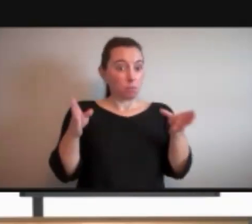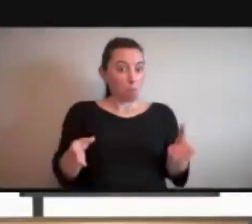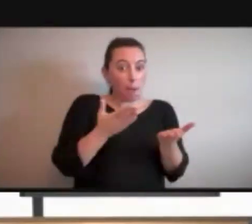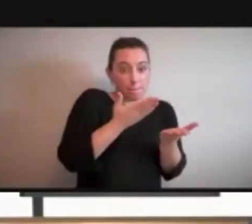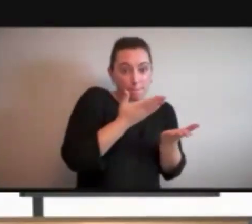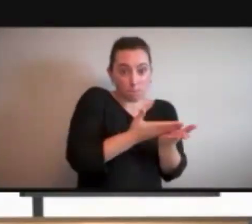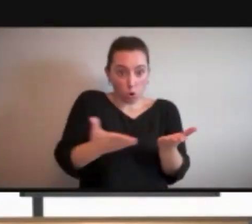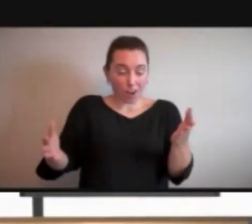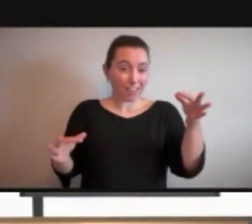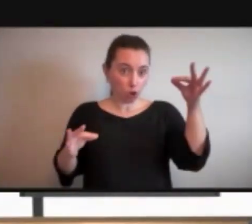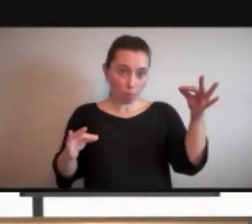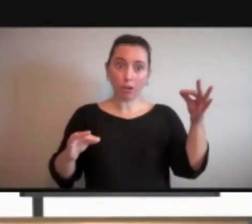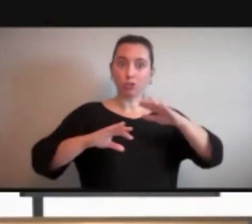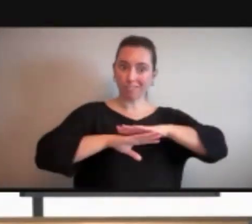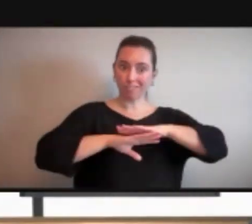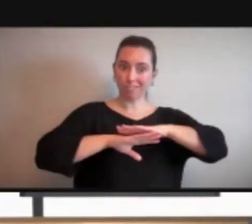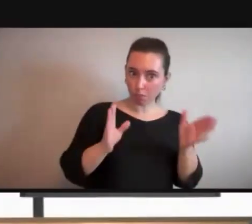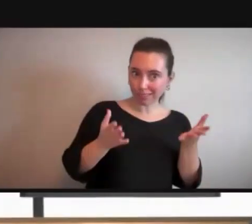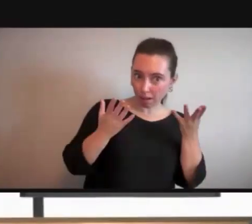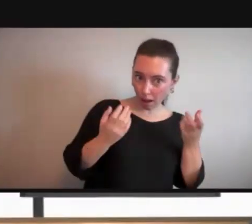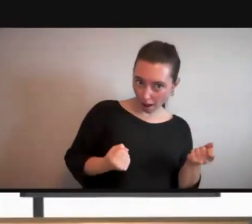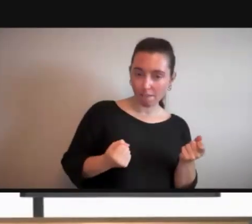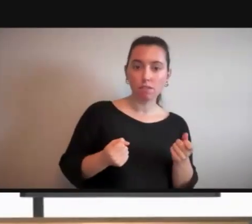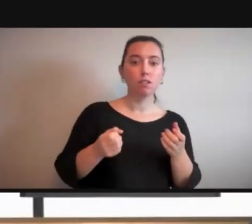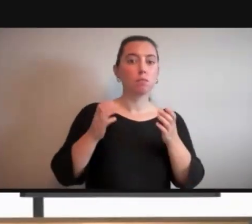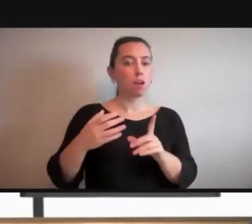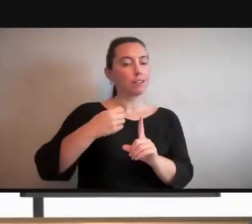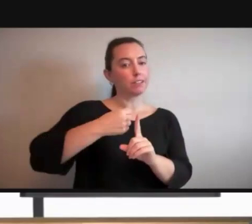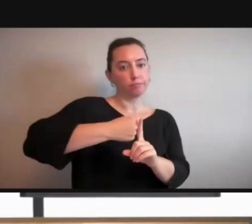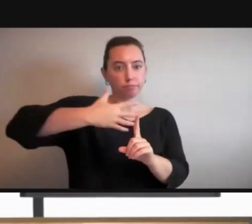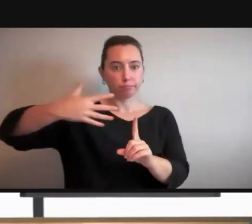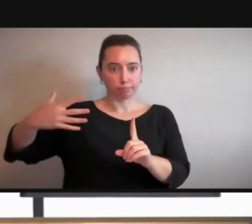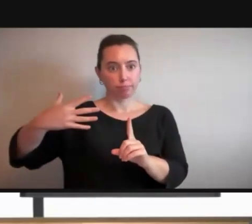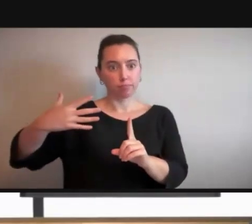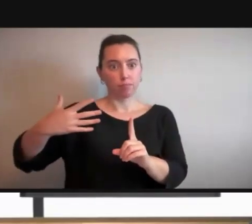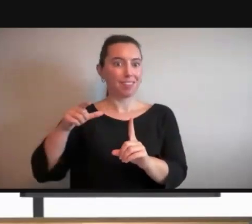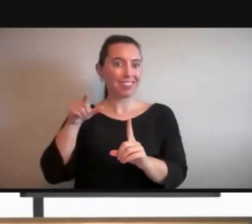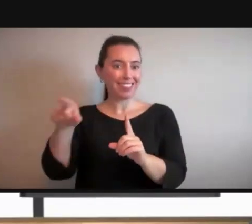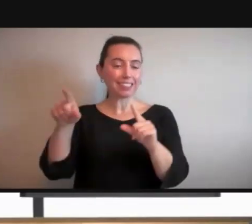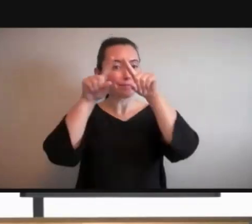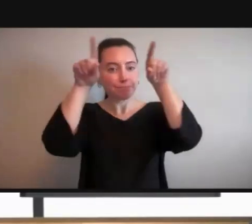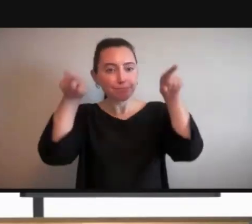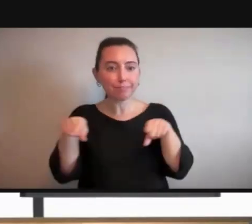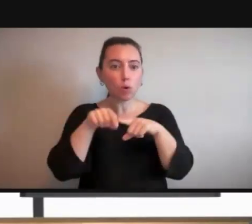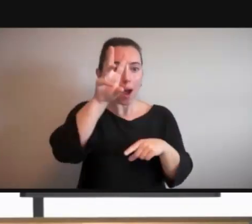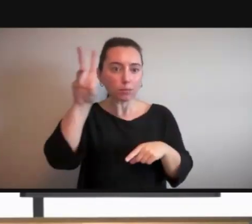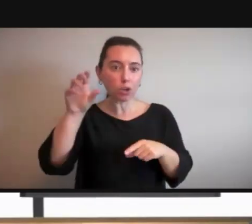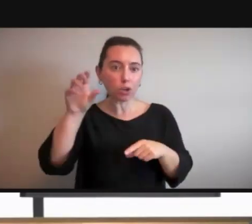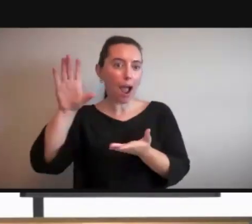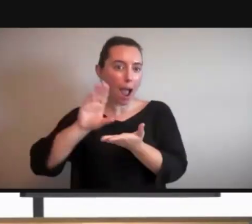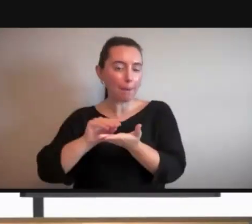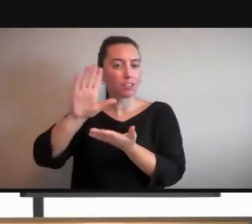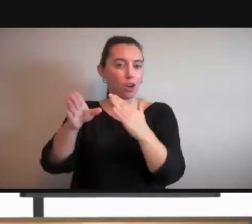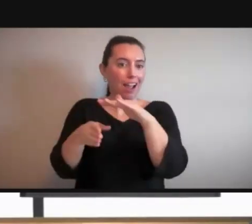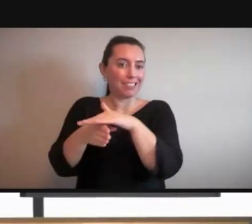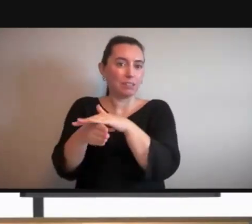documentation, then list and explain any accessibility features of the site or app. And that includes,